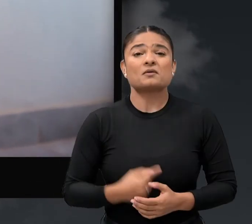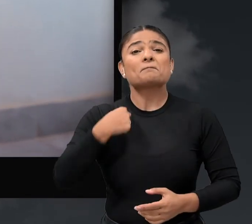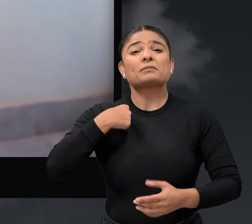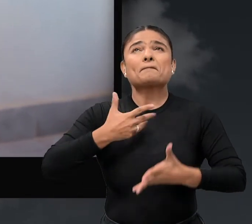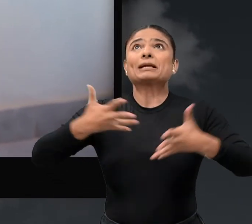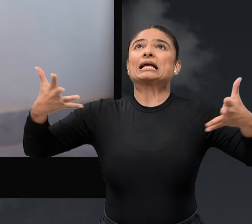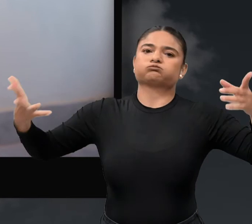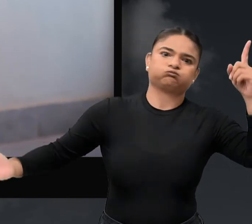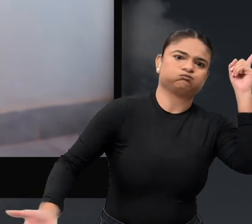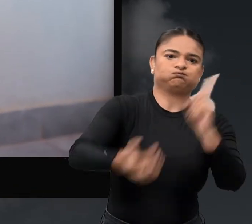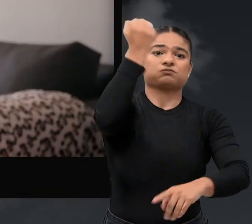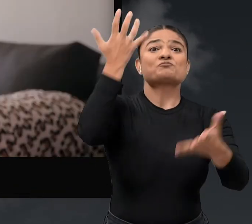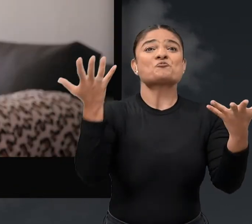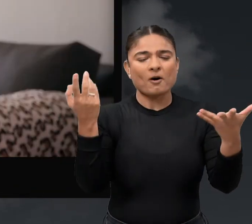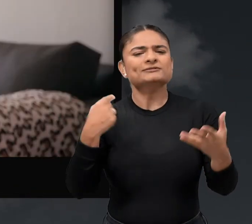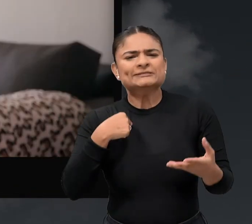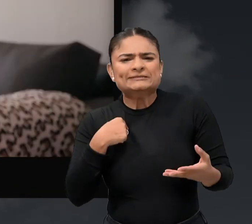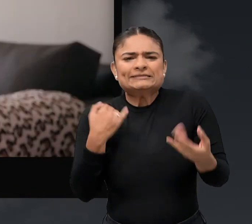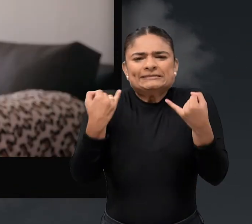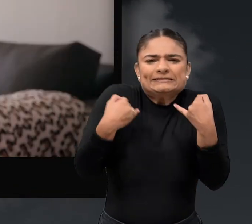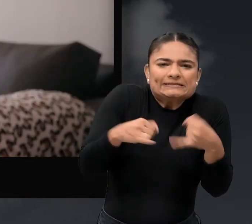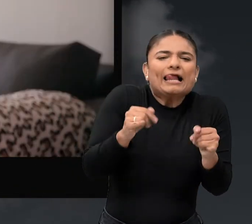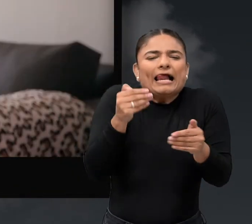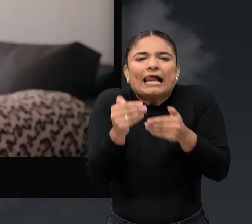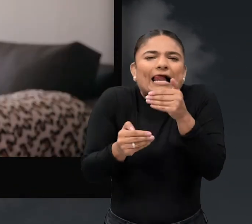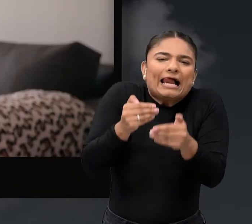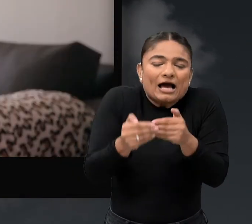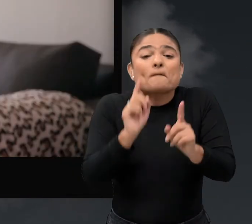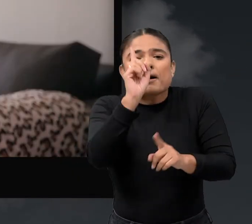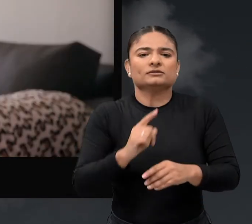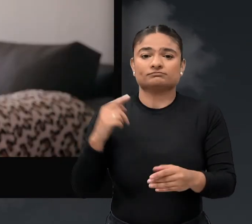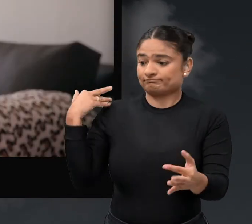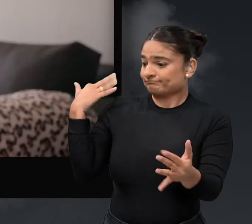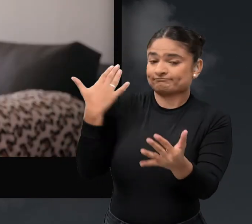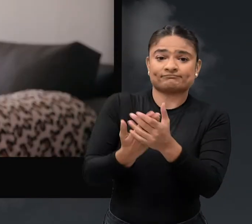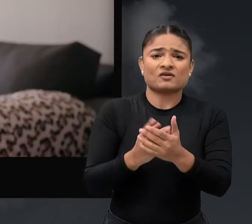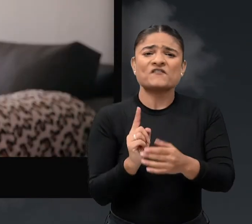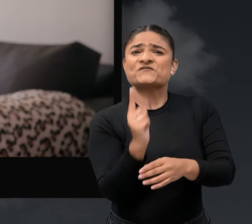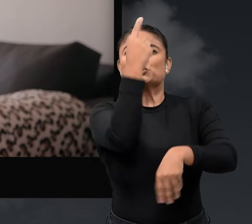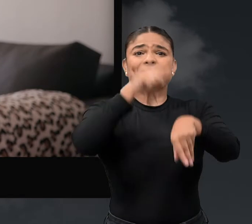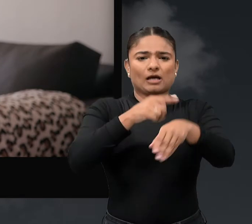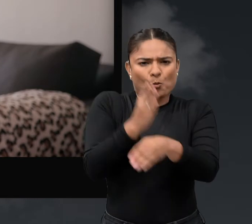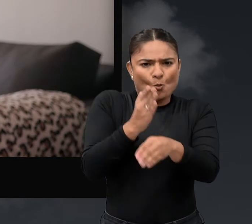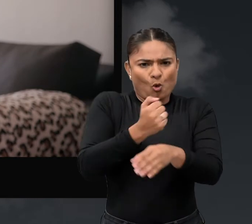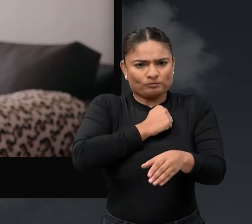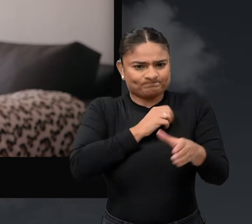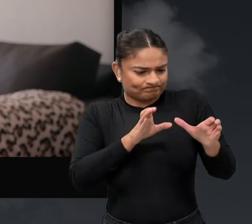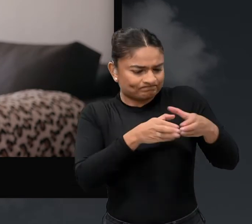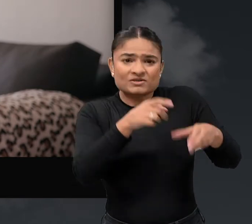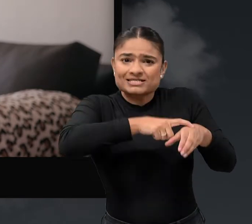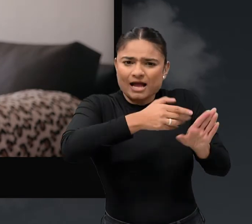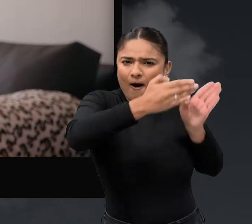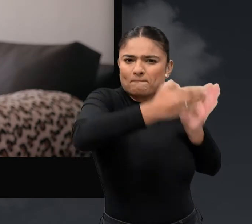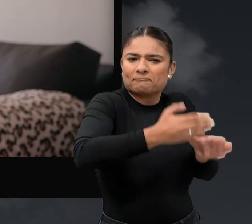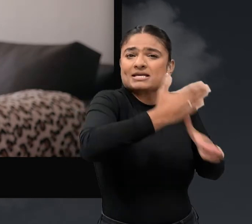My biggest accomplishment, I'm still getting there, actually. When for the first time